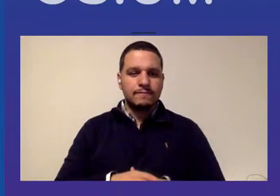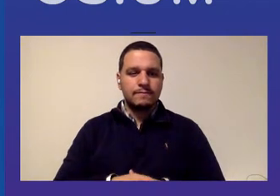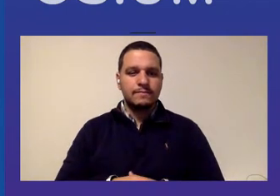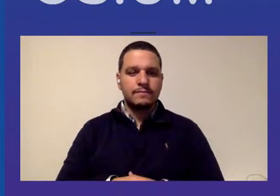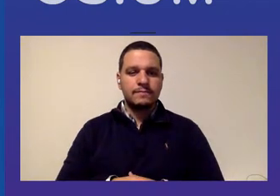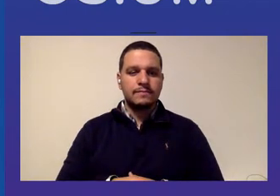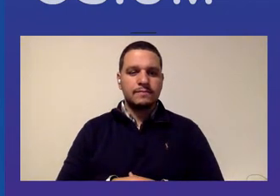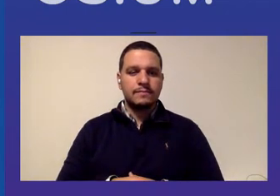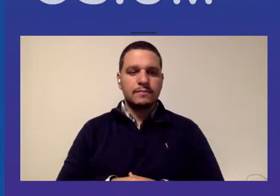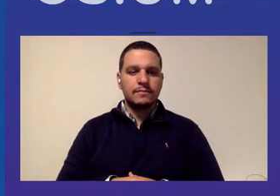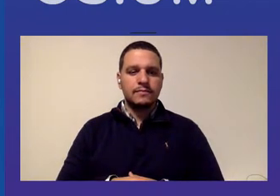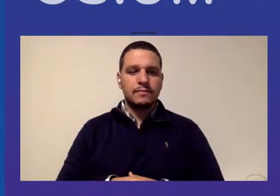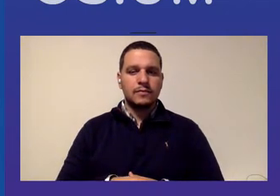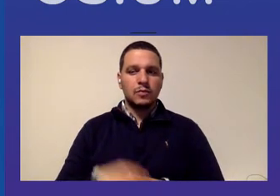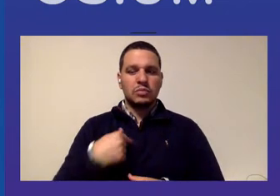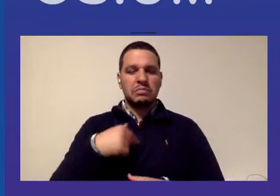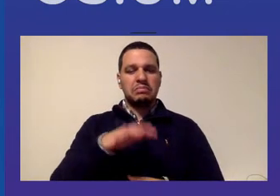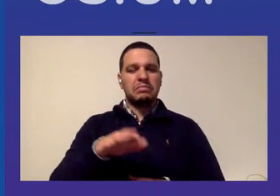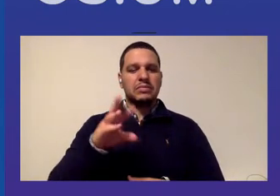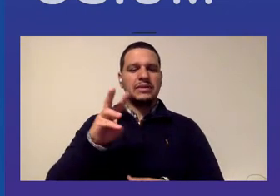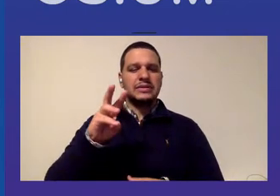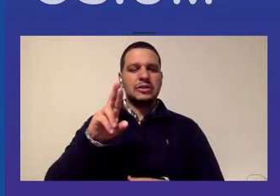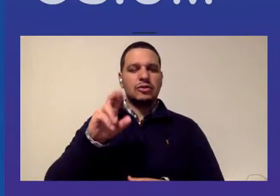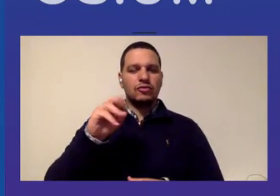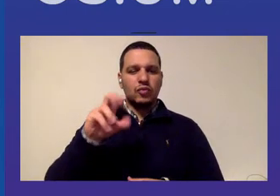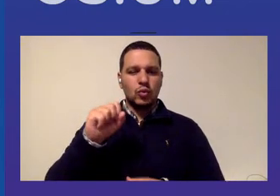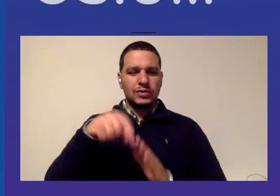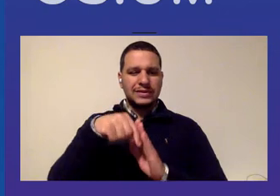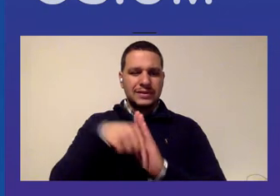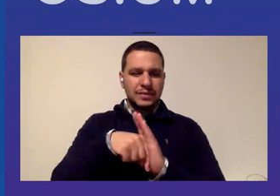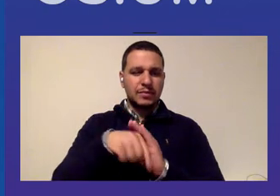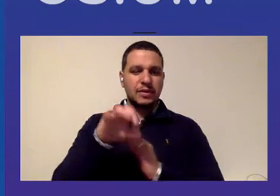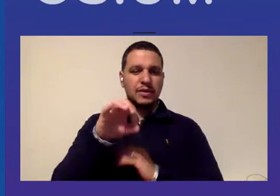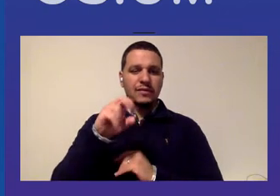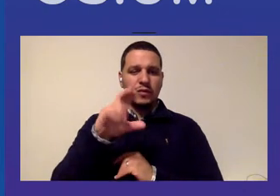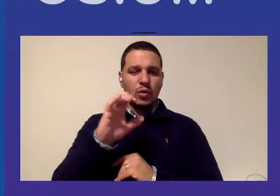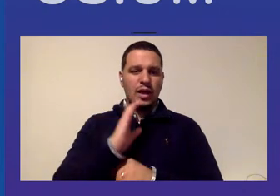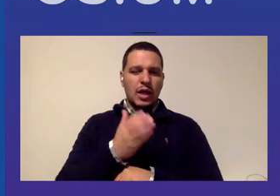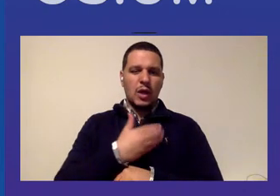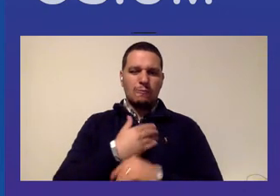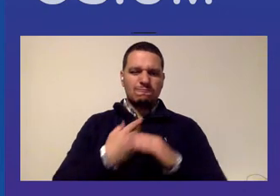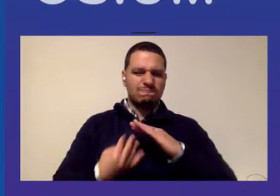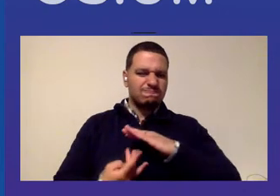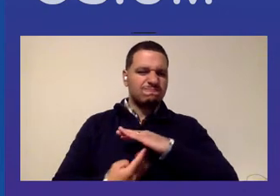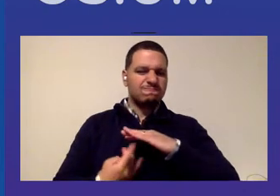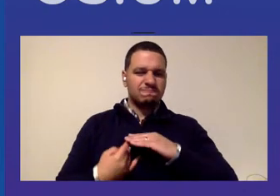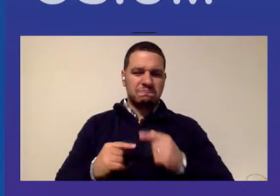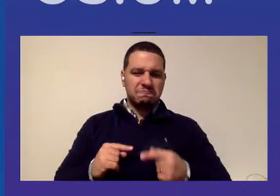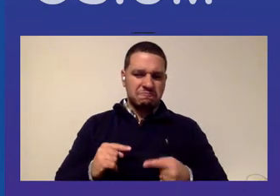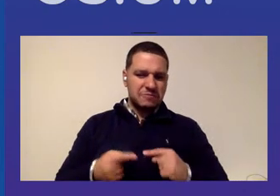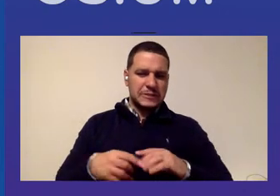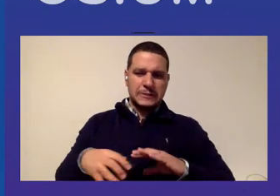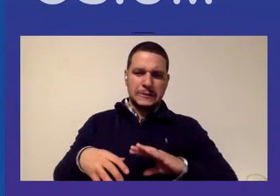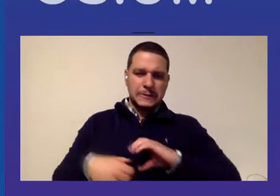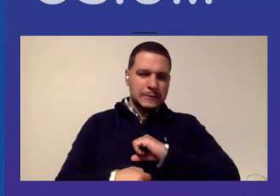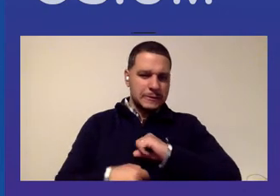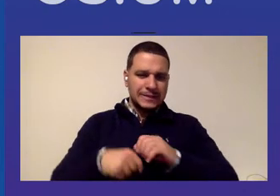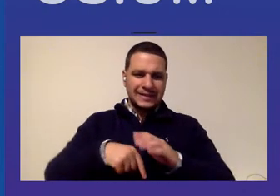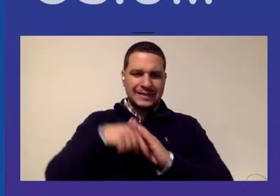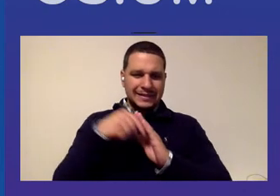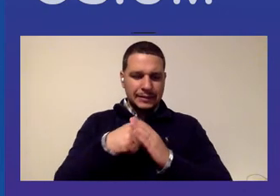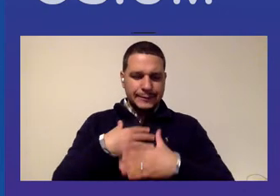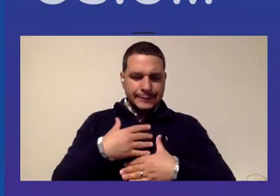We are at least six rows deep, and the force of our fury and pain is carried on each inhale and